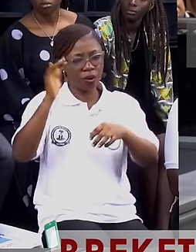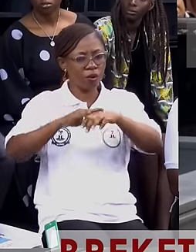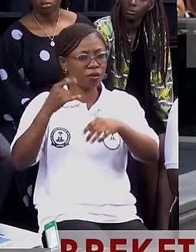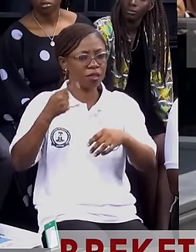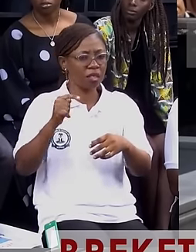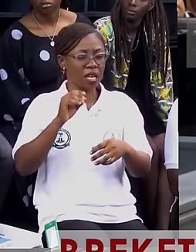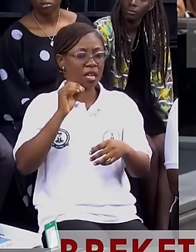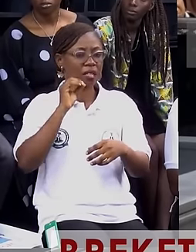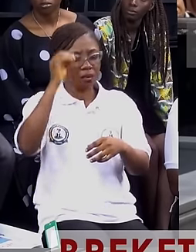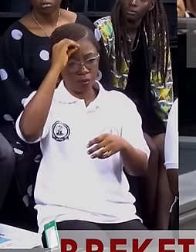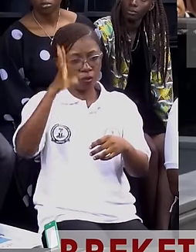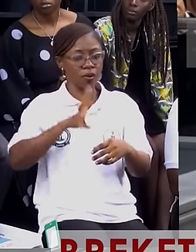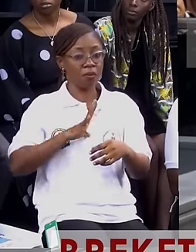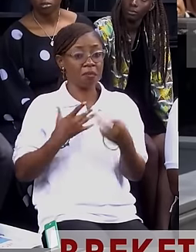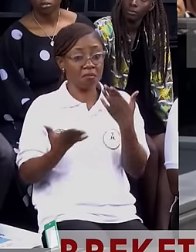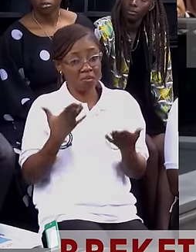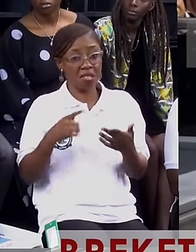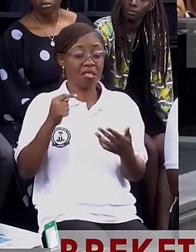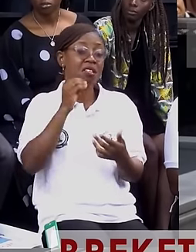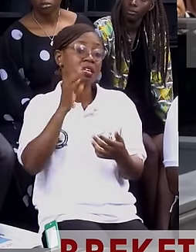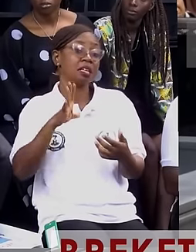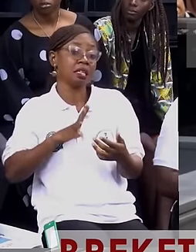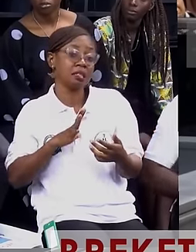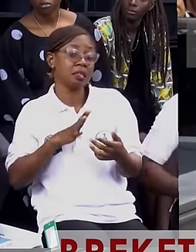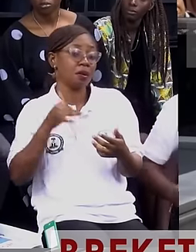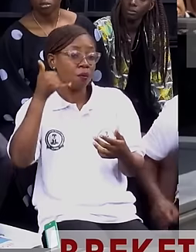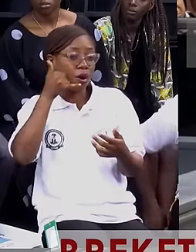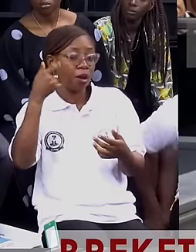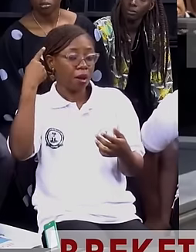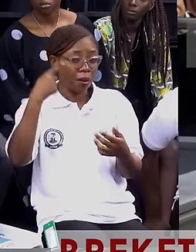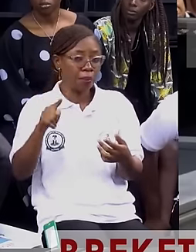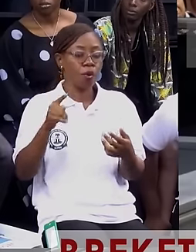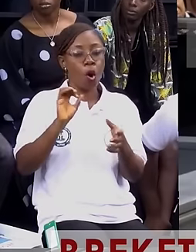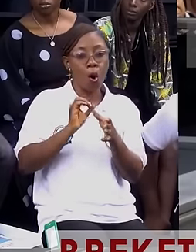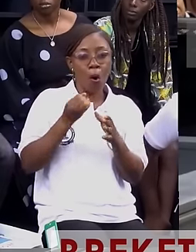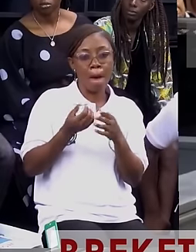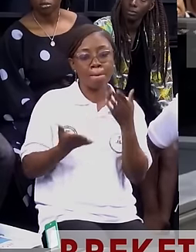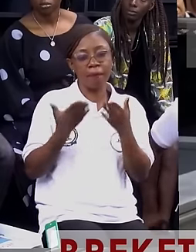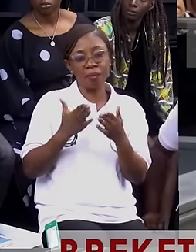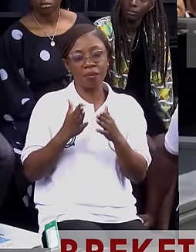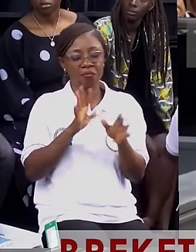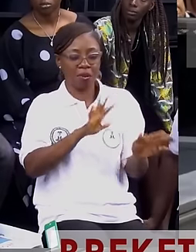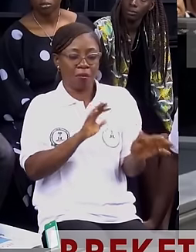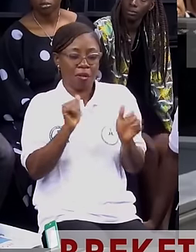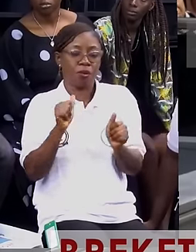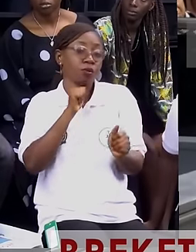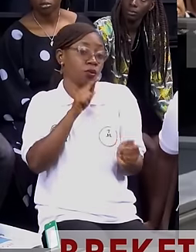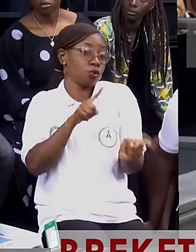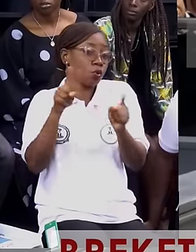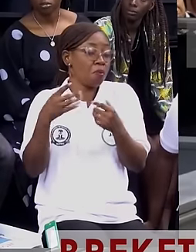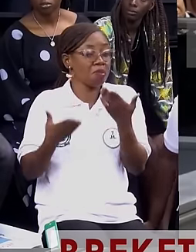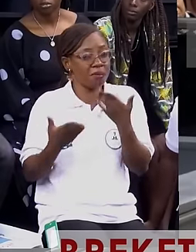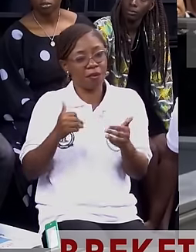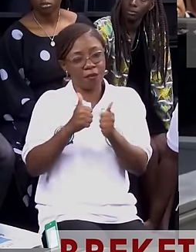the lady booked her, booked him, and maybe, or it was a decline ride that he did not go. Maybe he was far from